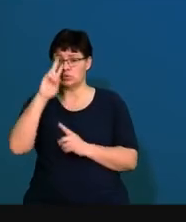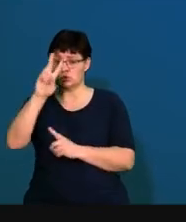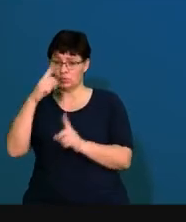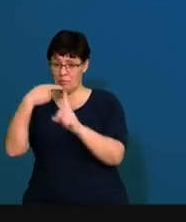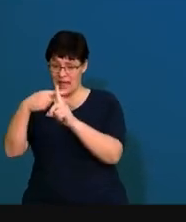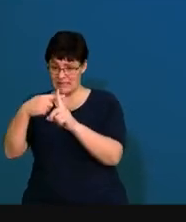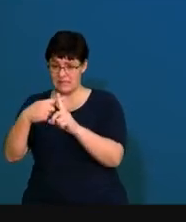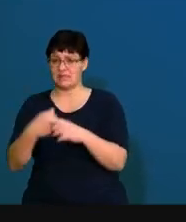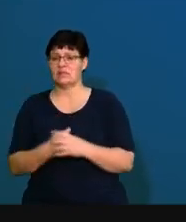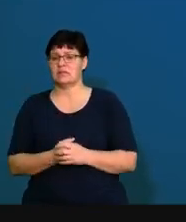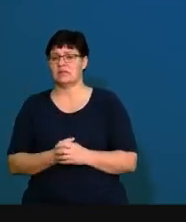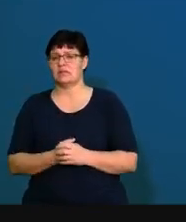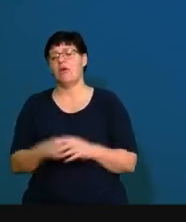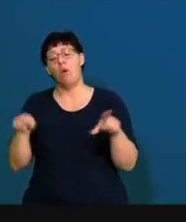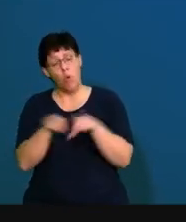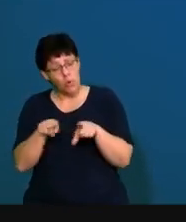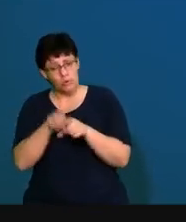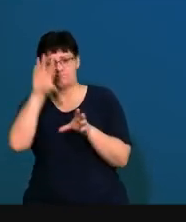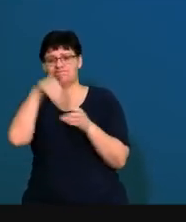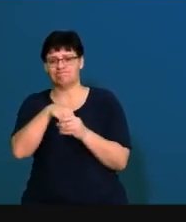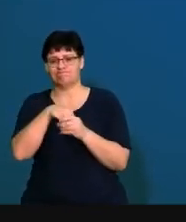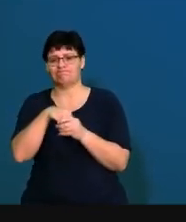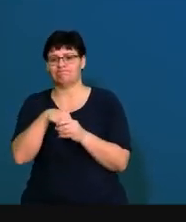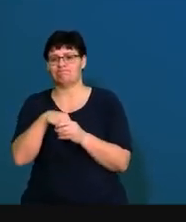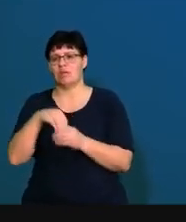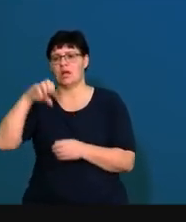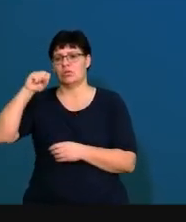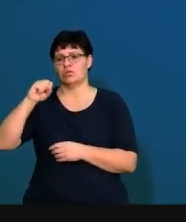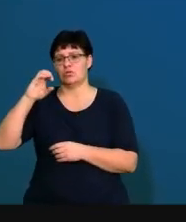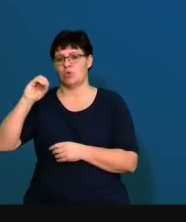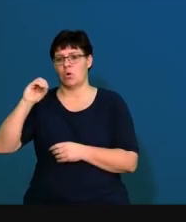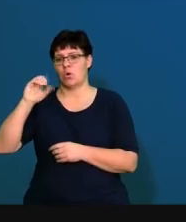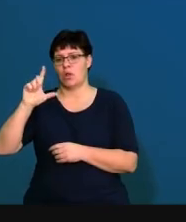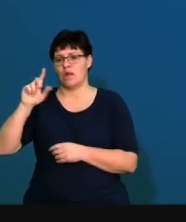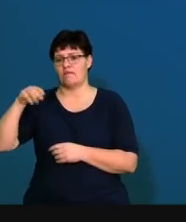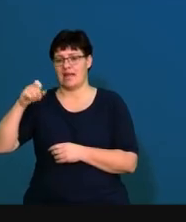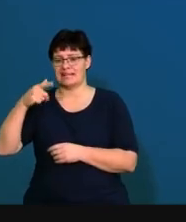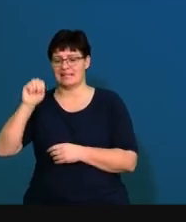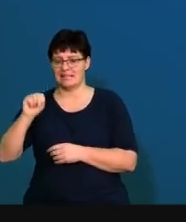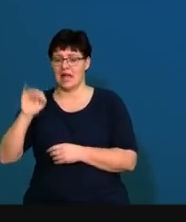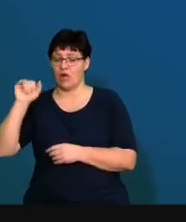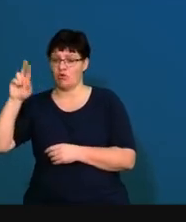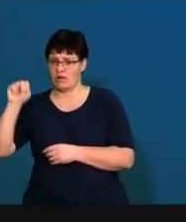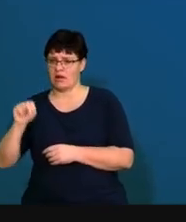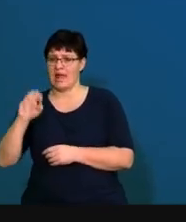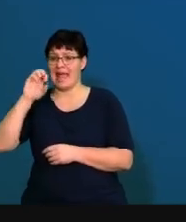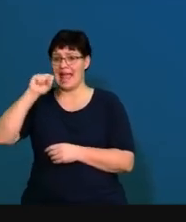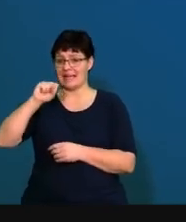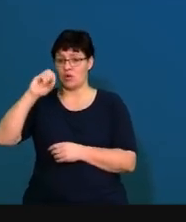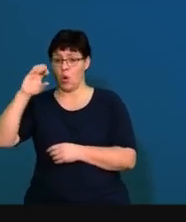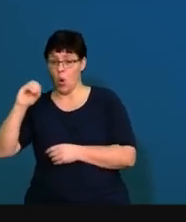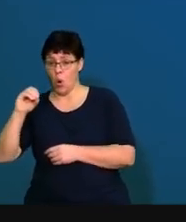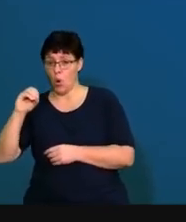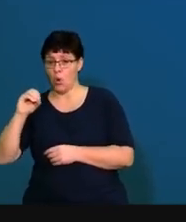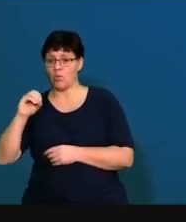plus, as well as we also have the sulfate ion, SO4 2 minus. But remember, this